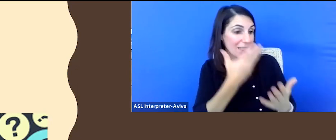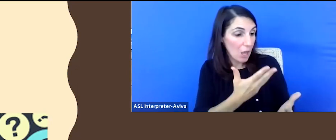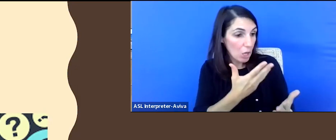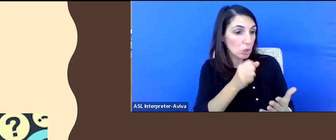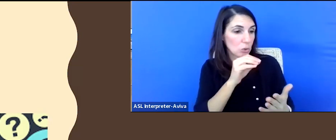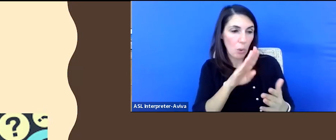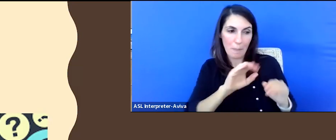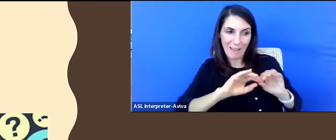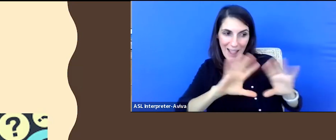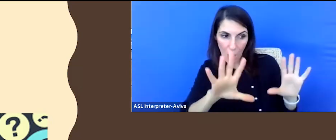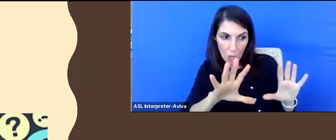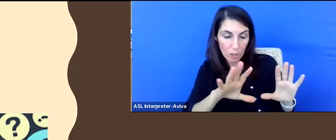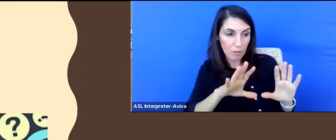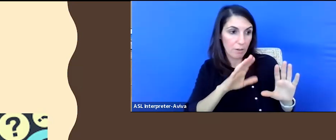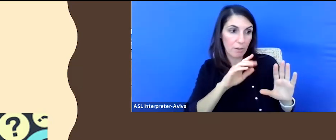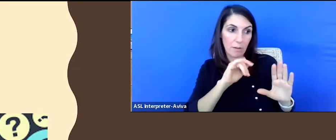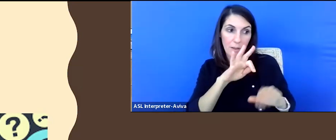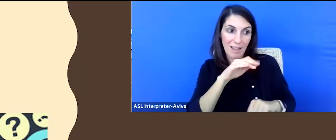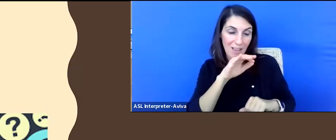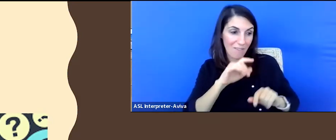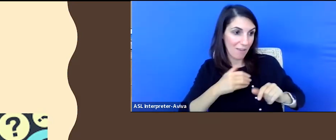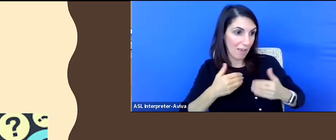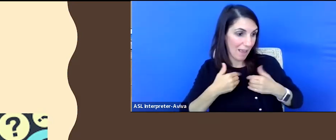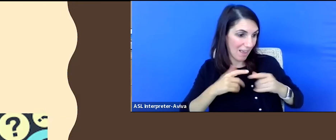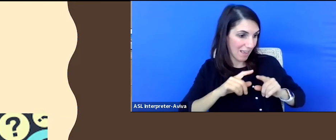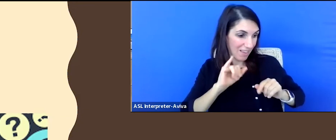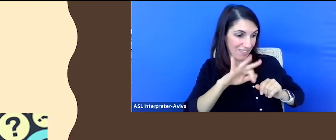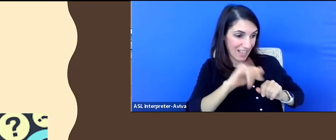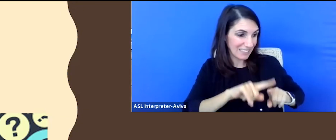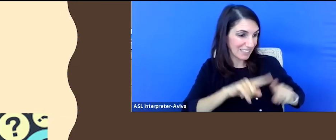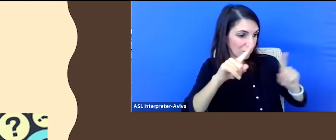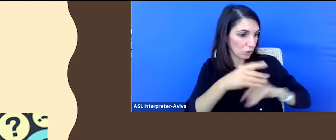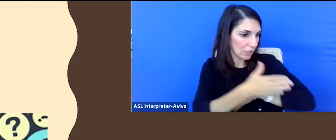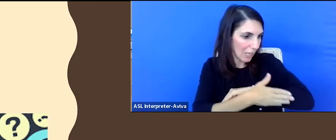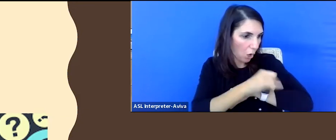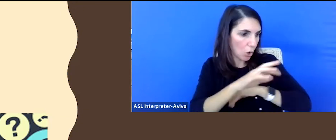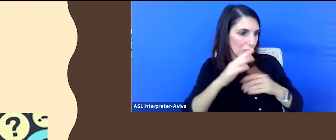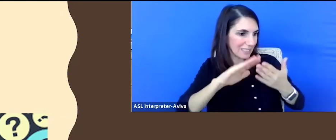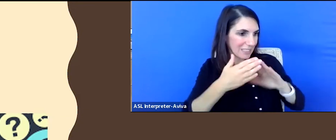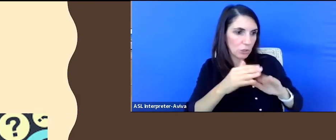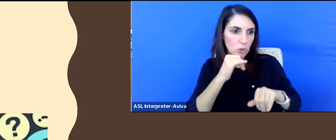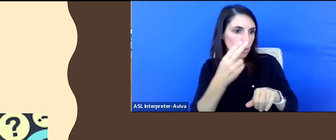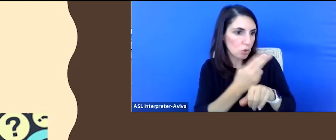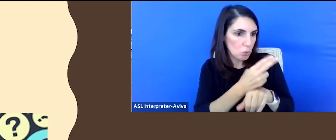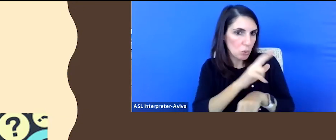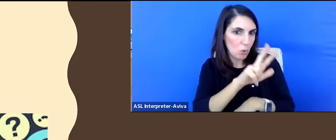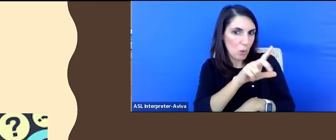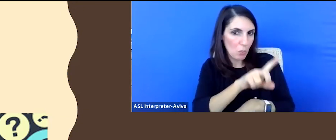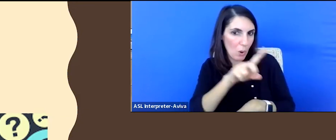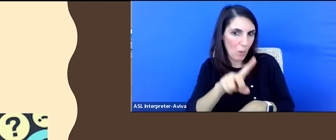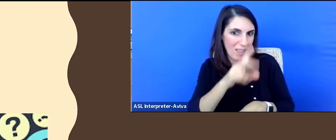be clear, if it is a different county or city that does not use 311